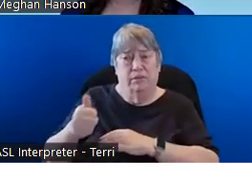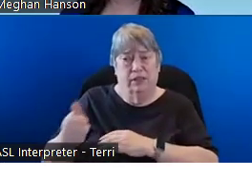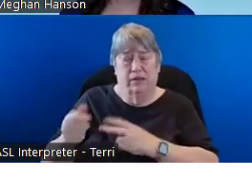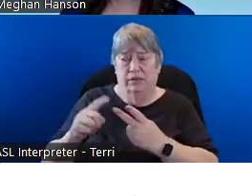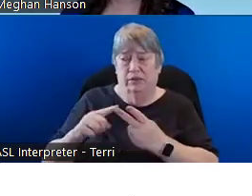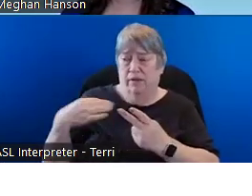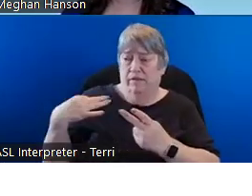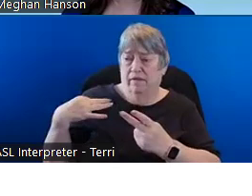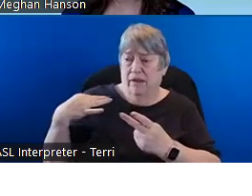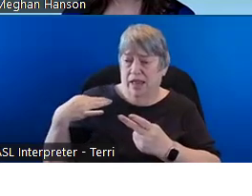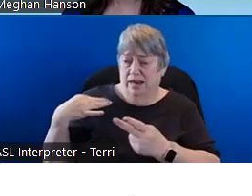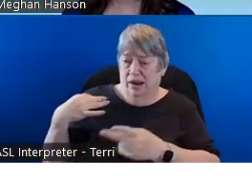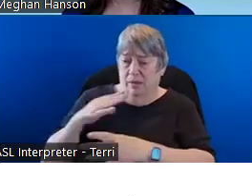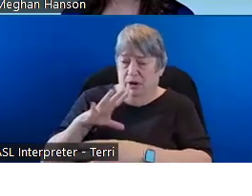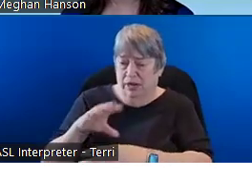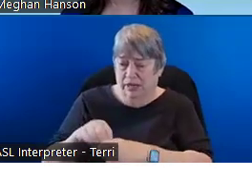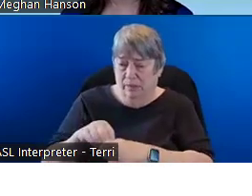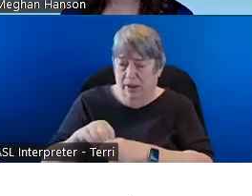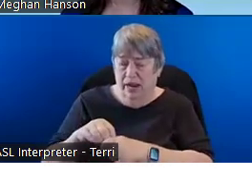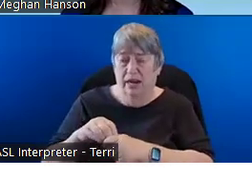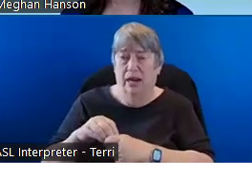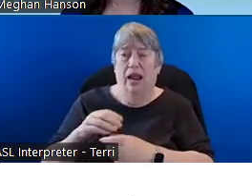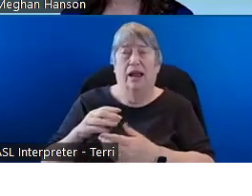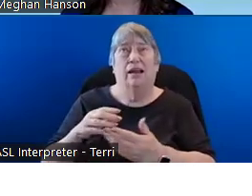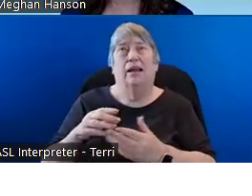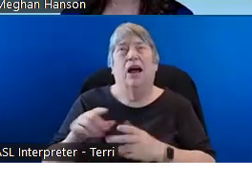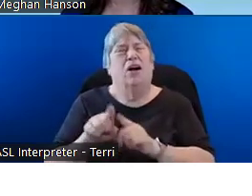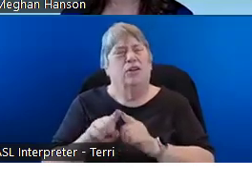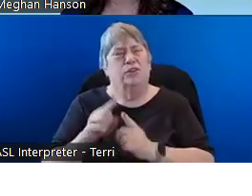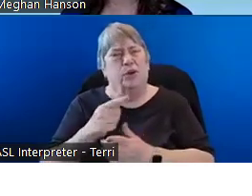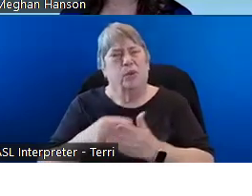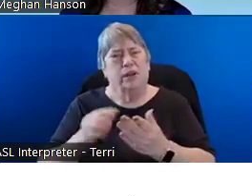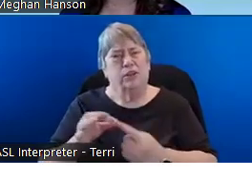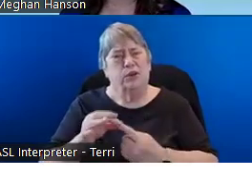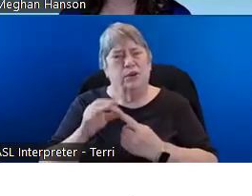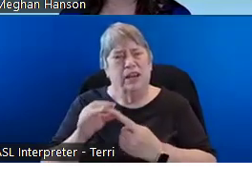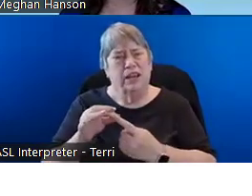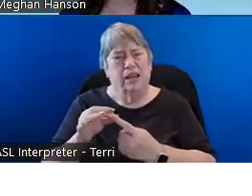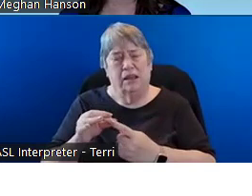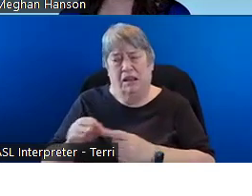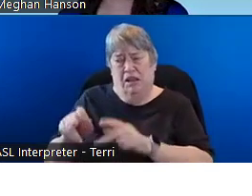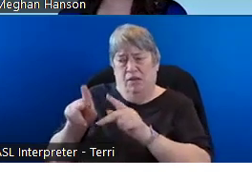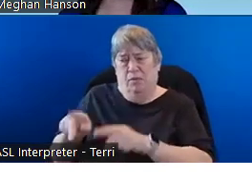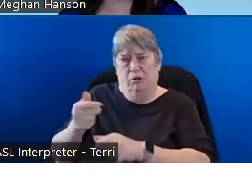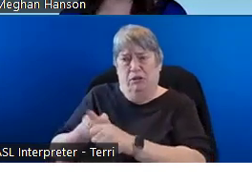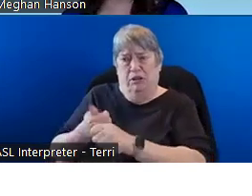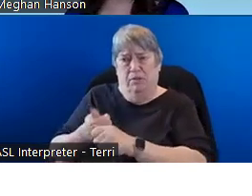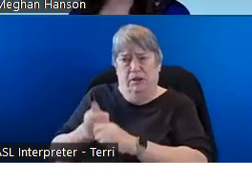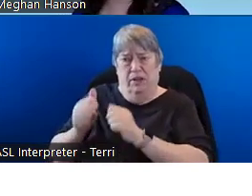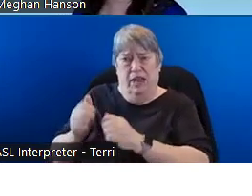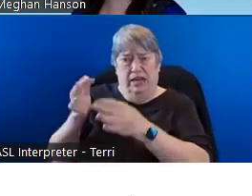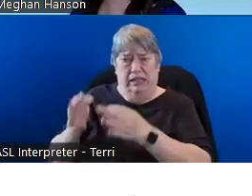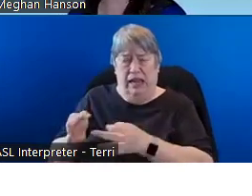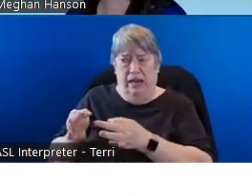also what's can be a little unique is that they are able to decide if they're going to receive supports at